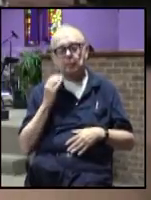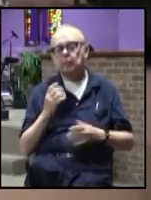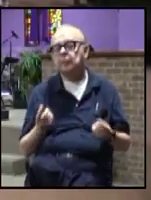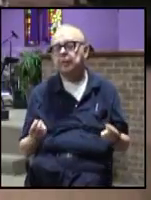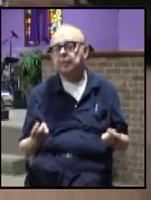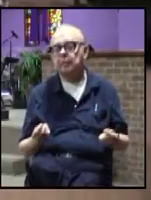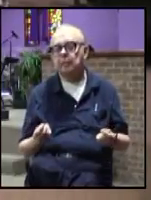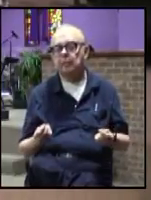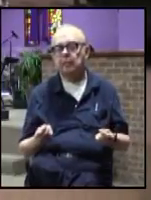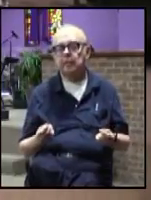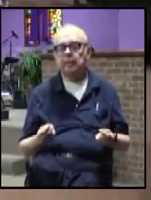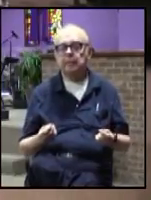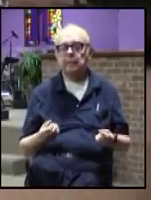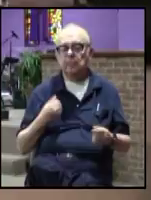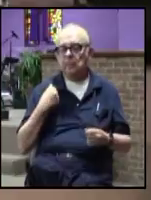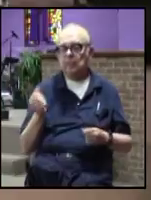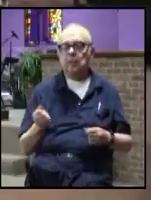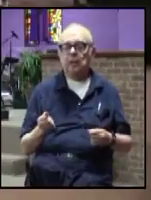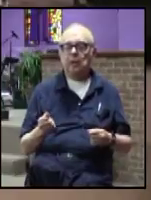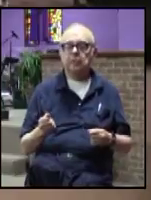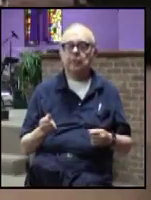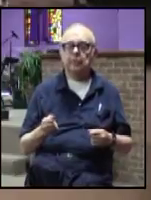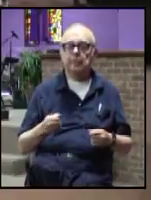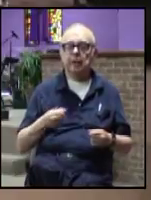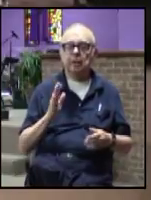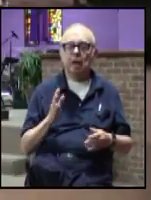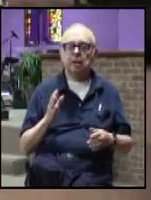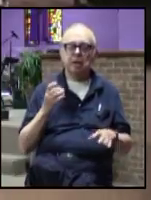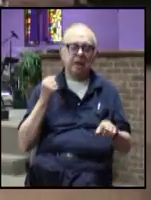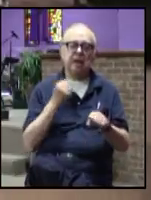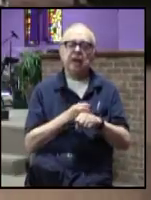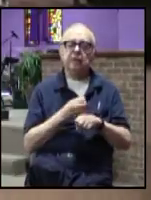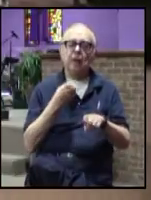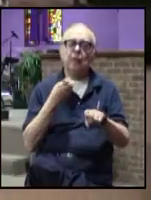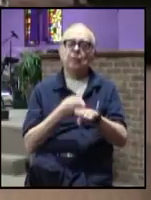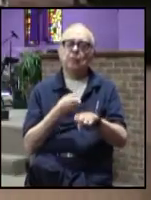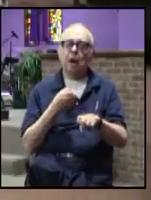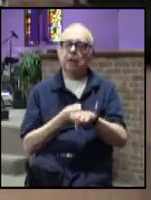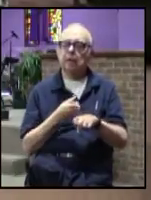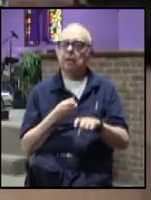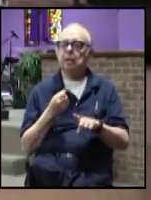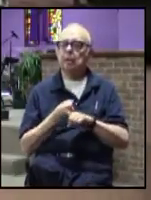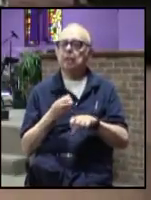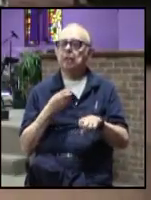Moses do? He disobeyed God. He struck the rock.